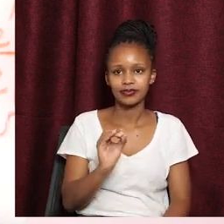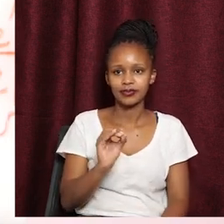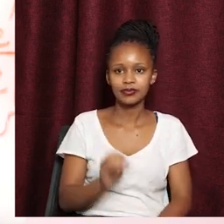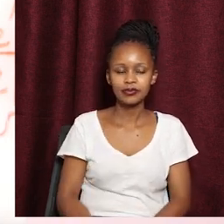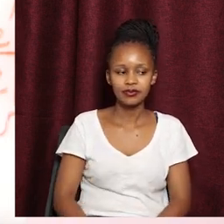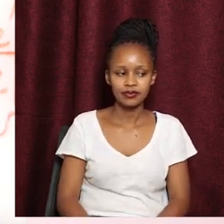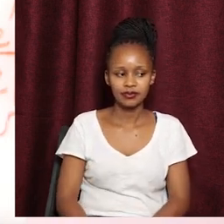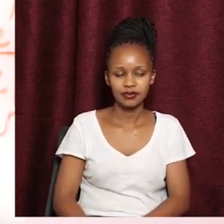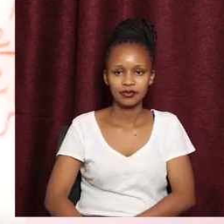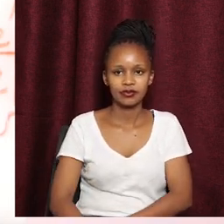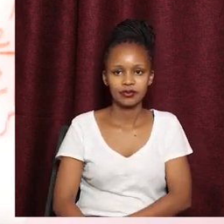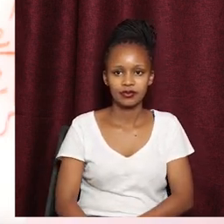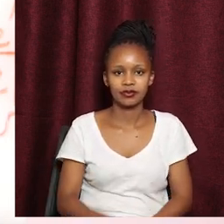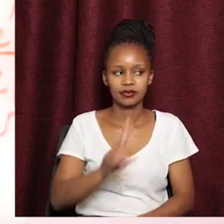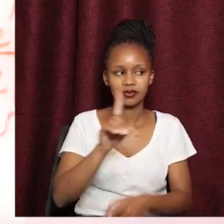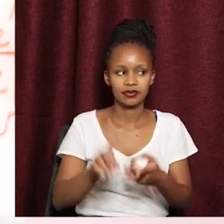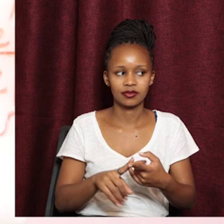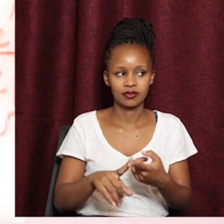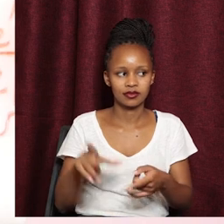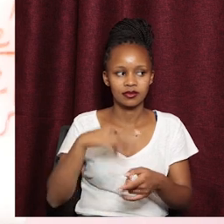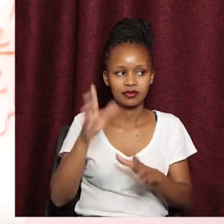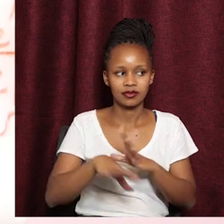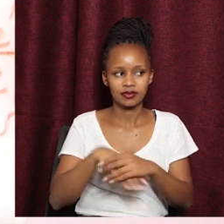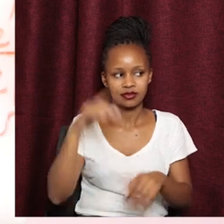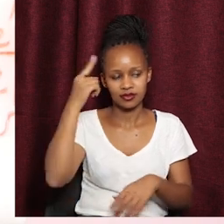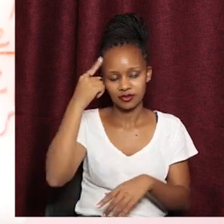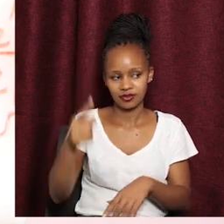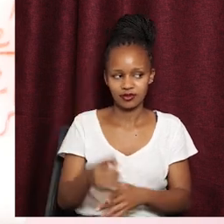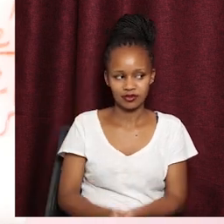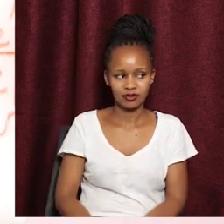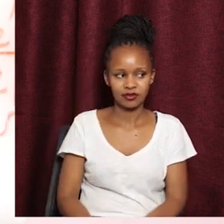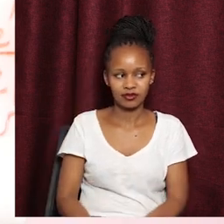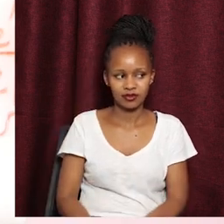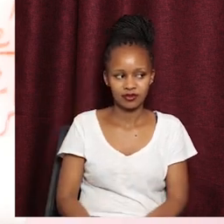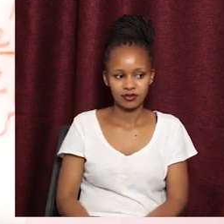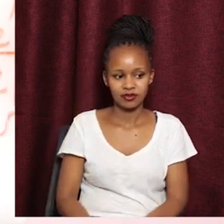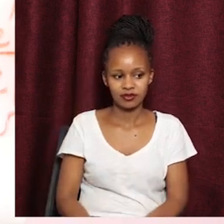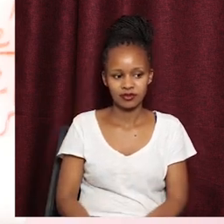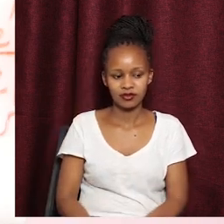when they got out for the short rest before they went for